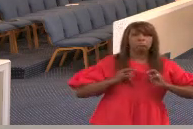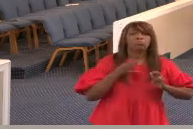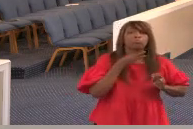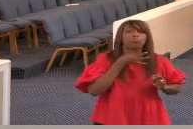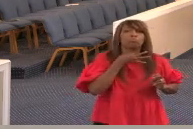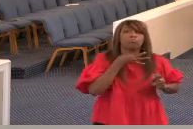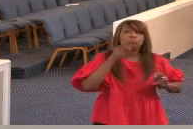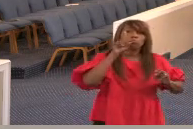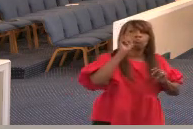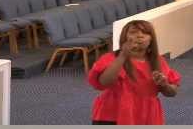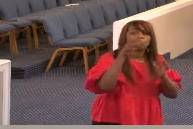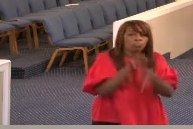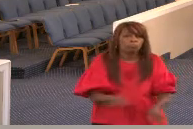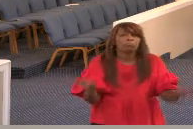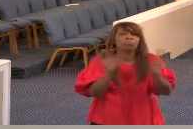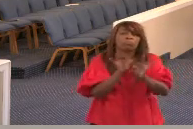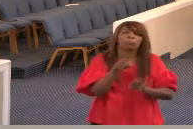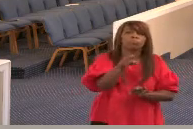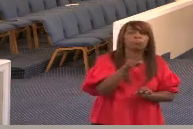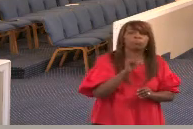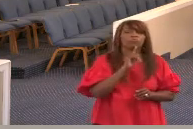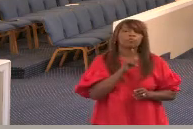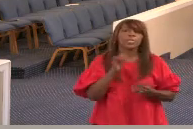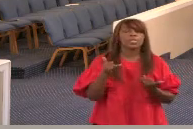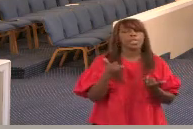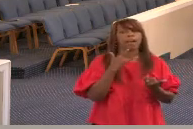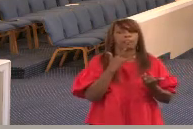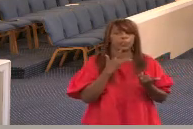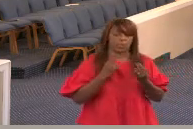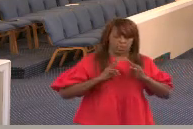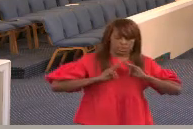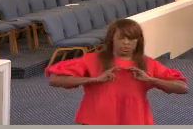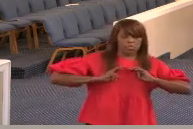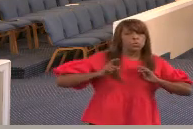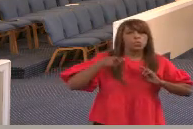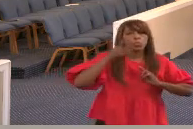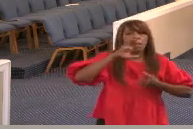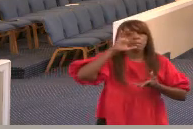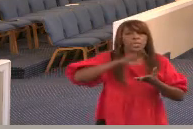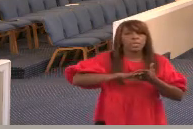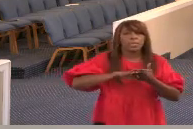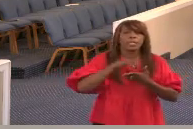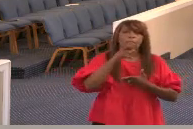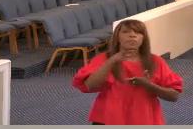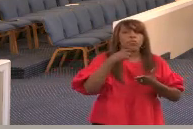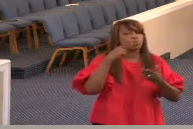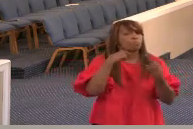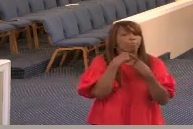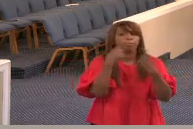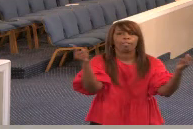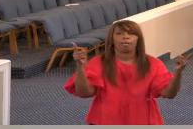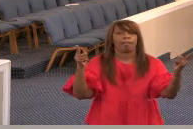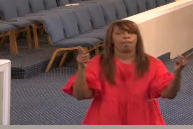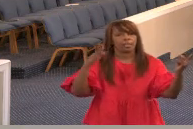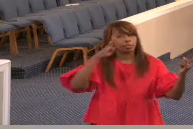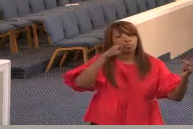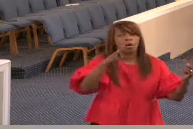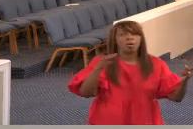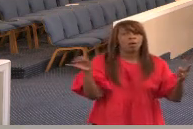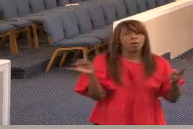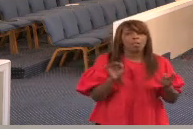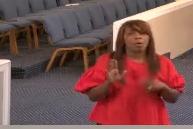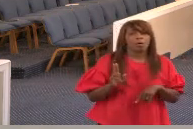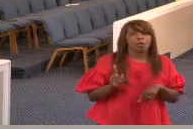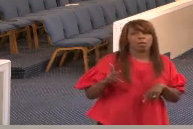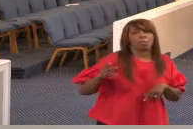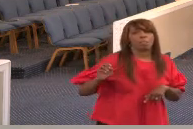That's the question that you got to come to grips with. You got to be able to declare, like Paul, in the